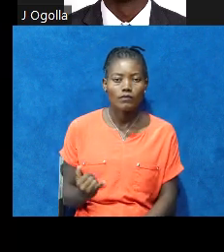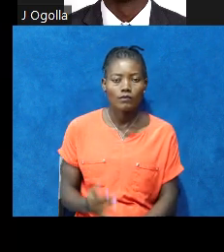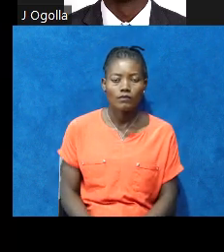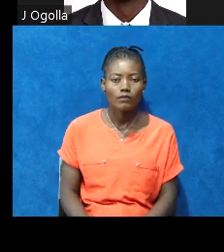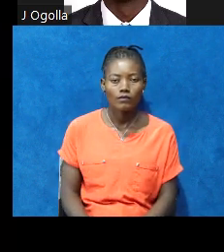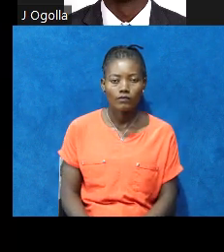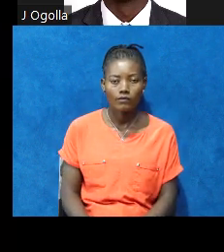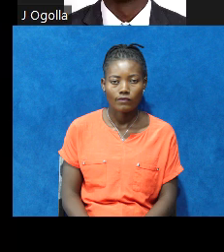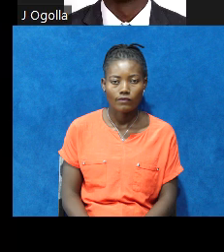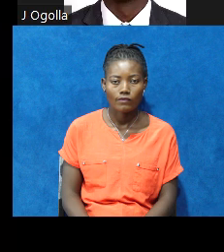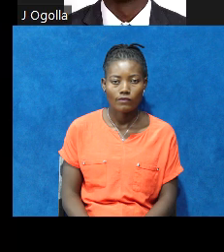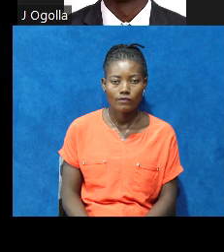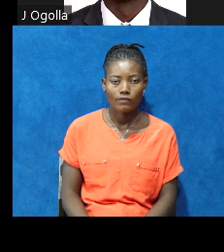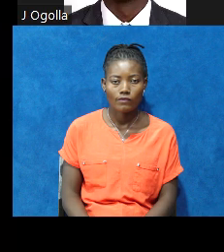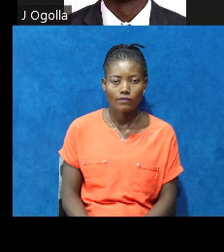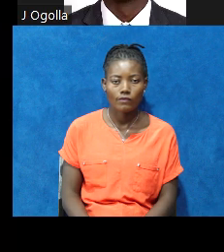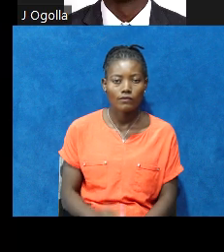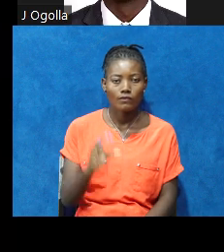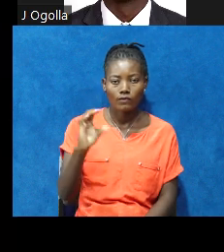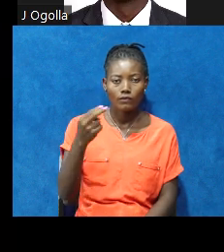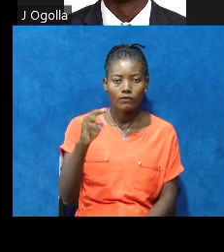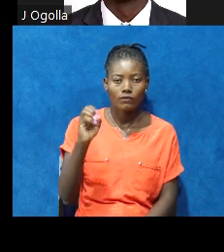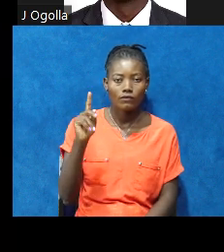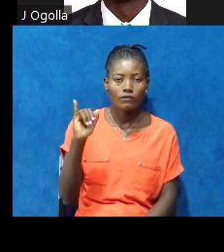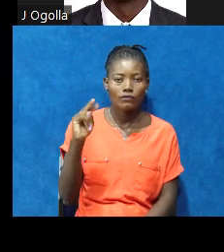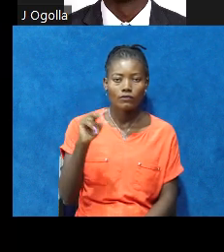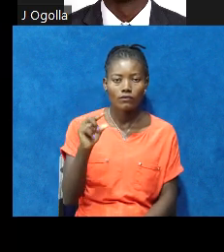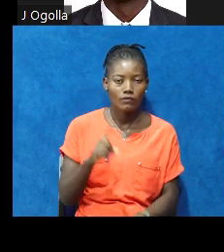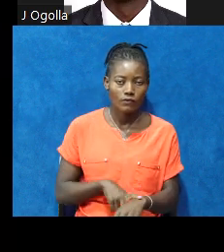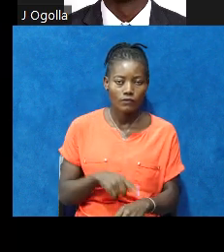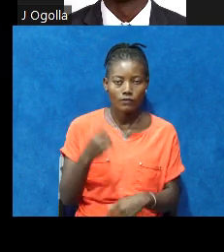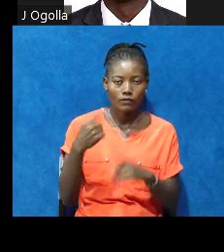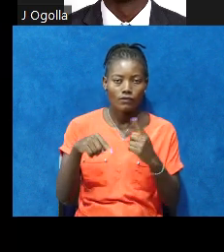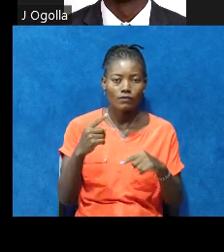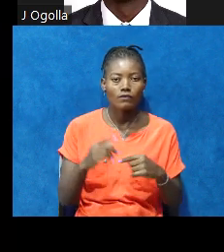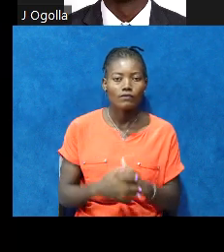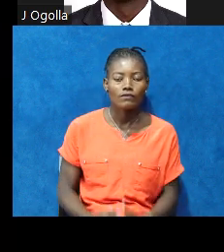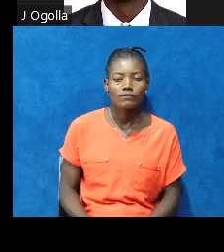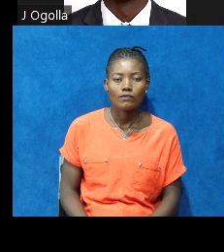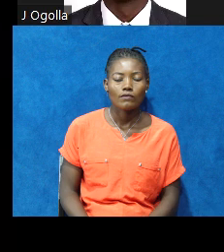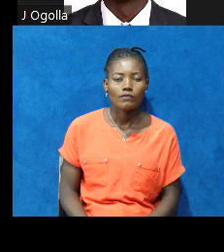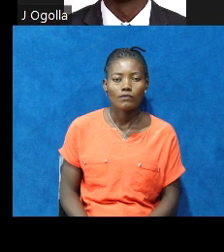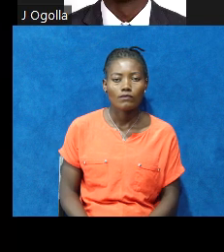so with choking, when you choke in a game,